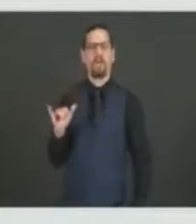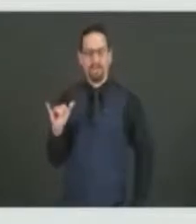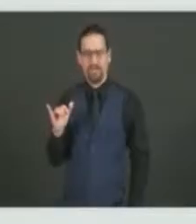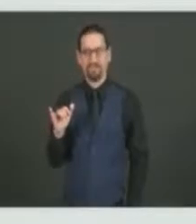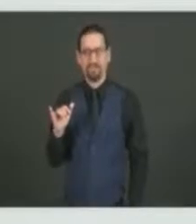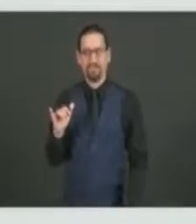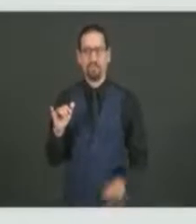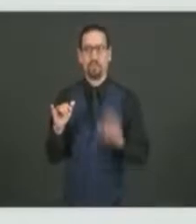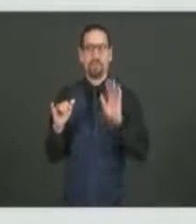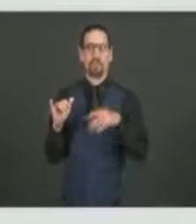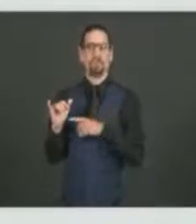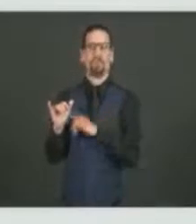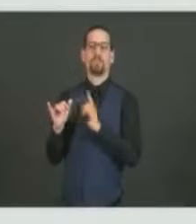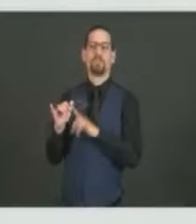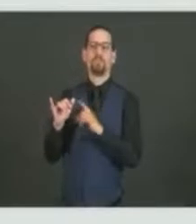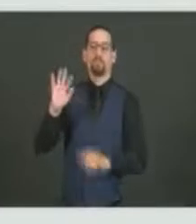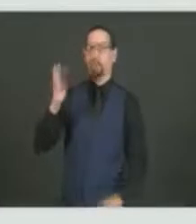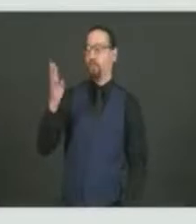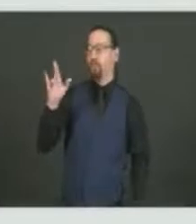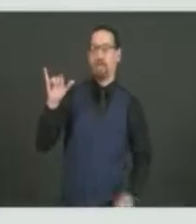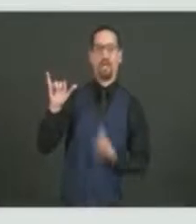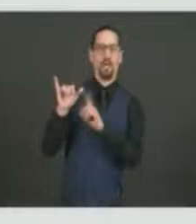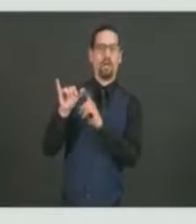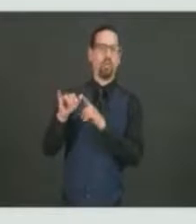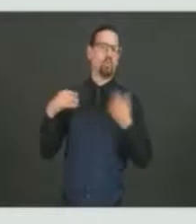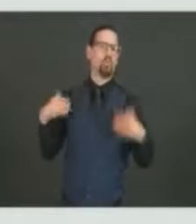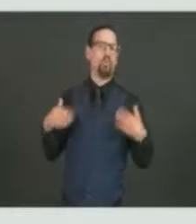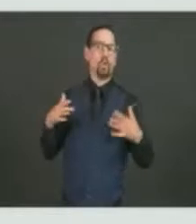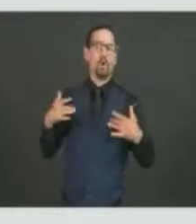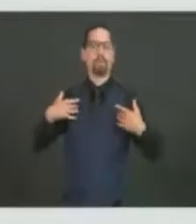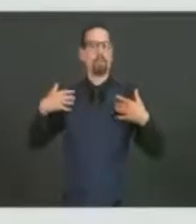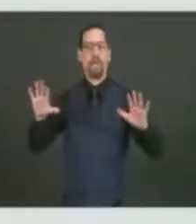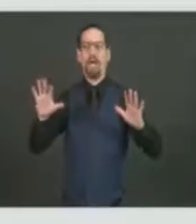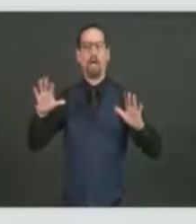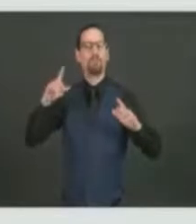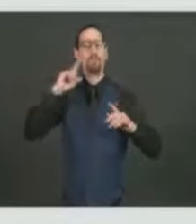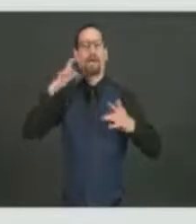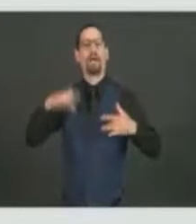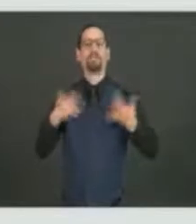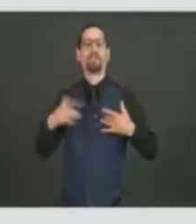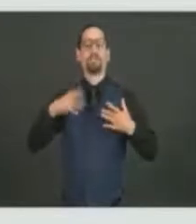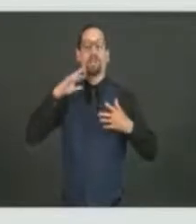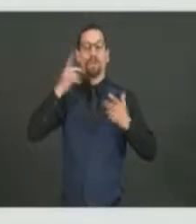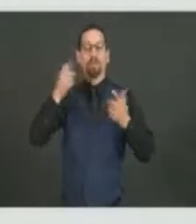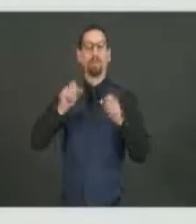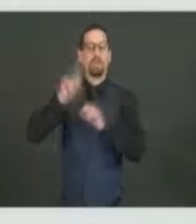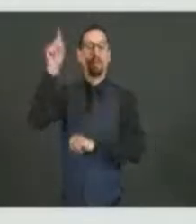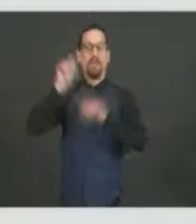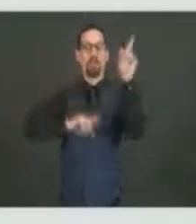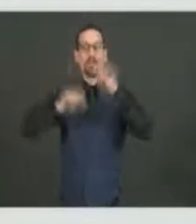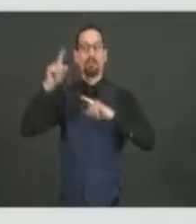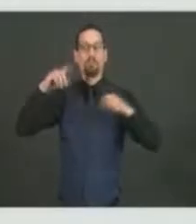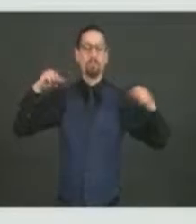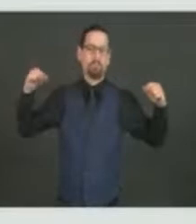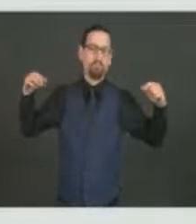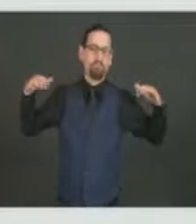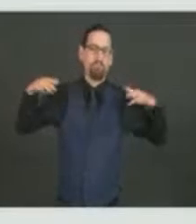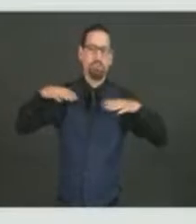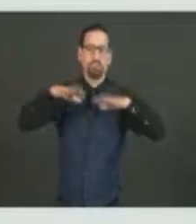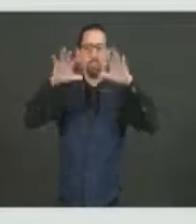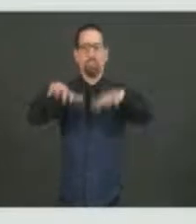4th of July events, fireworks, events, etc., that go over 250 people outside.